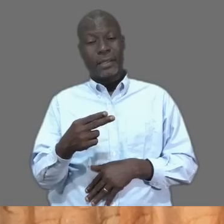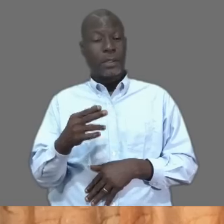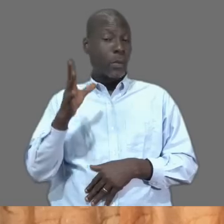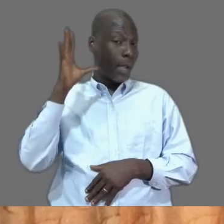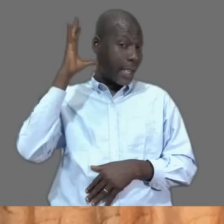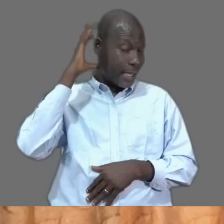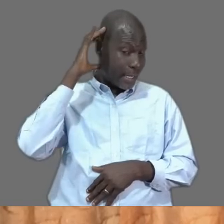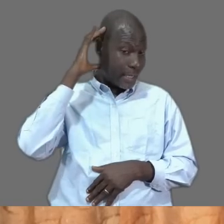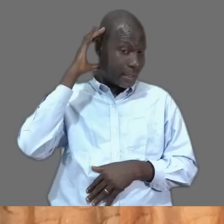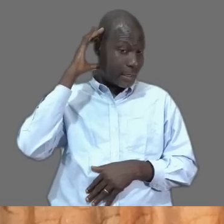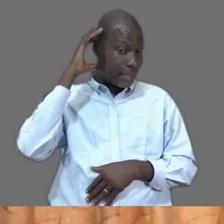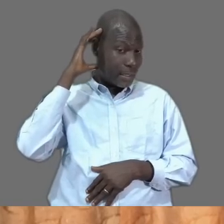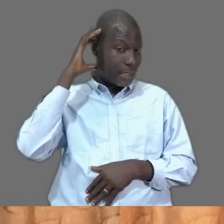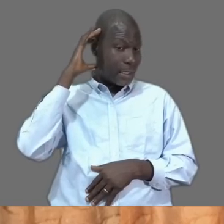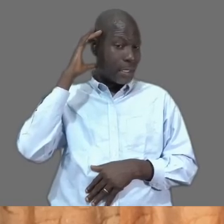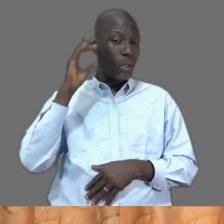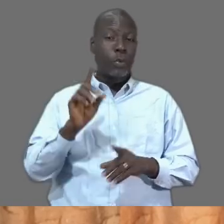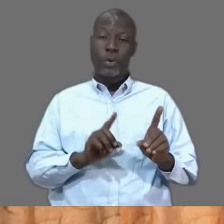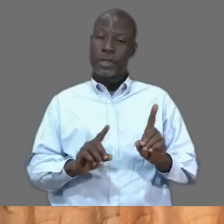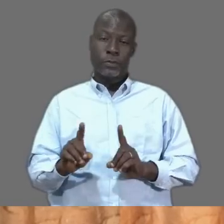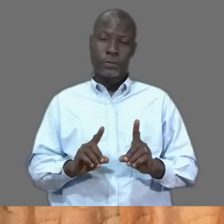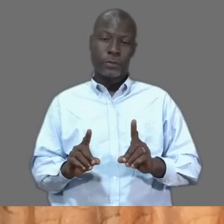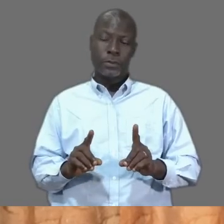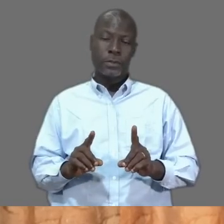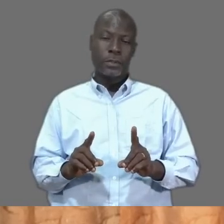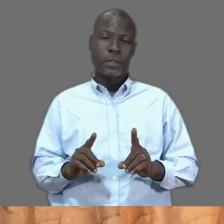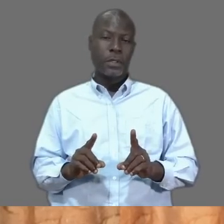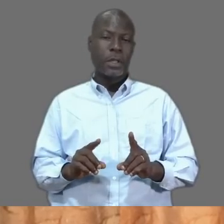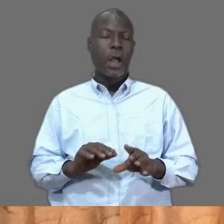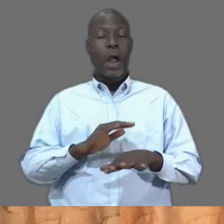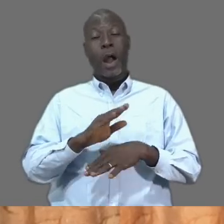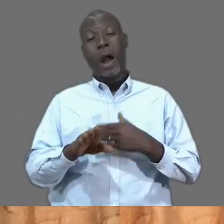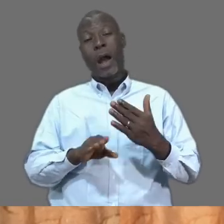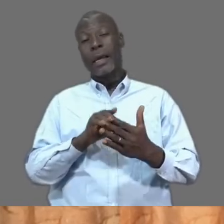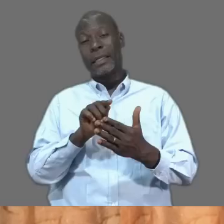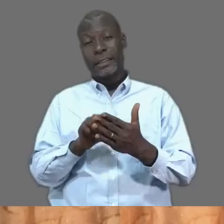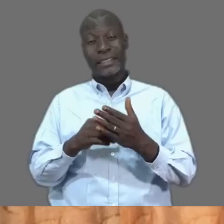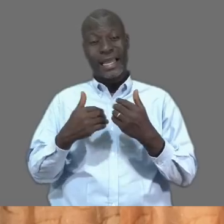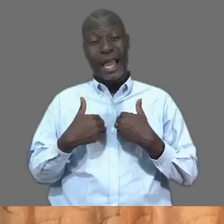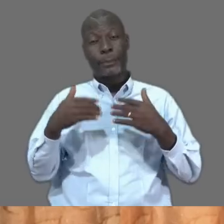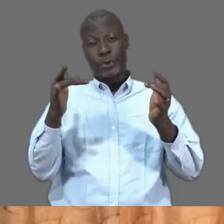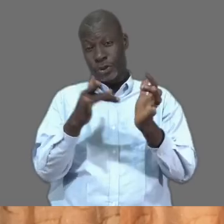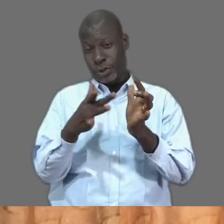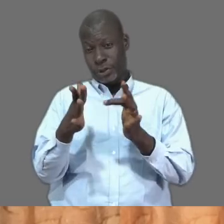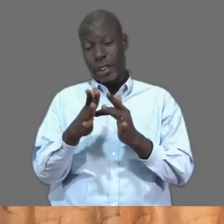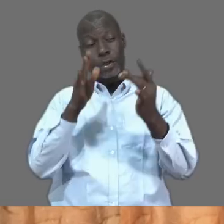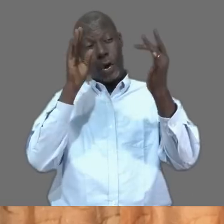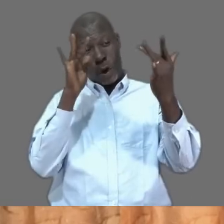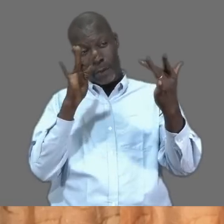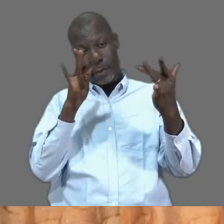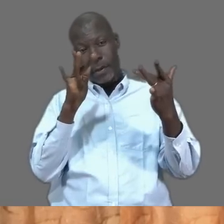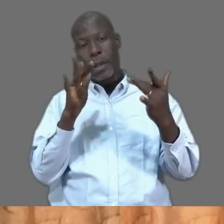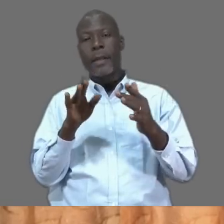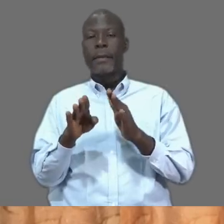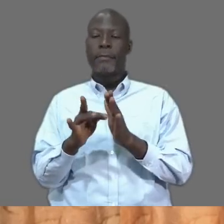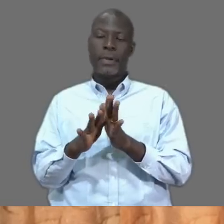son ette, dear dear and sa eka, sasania my inquanti, and your word Jesus Christ, and when it is what they